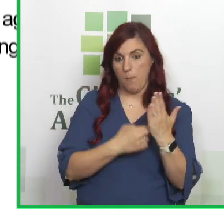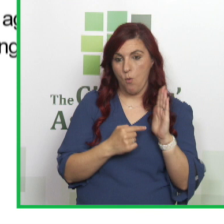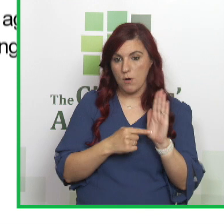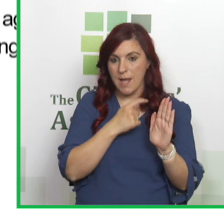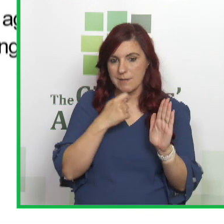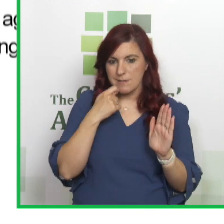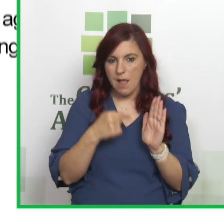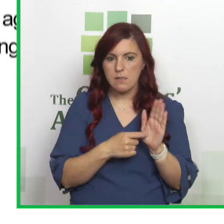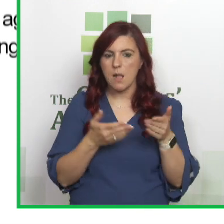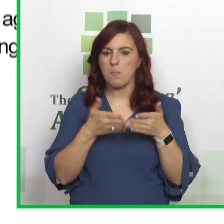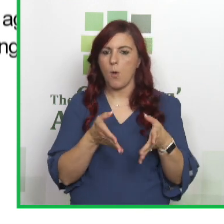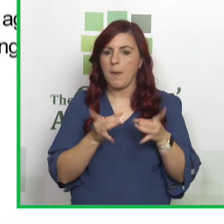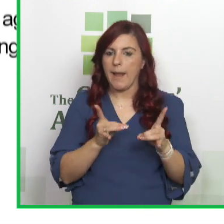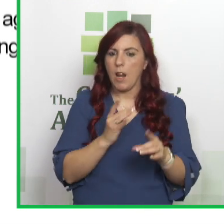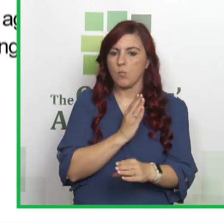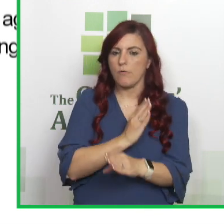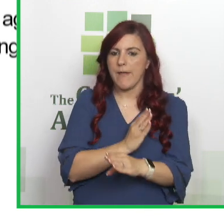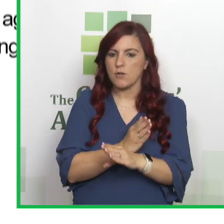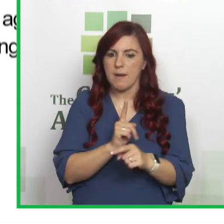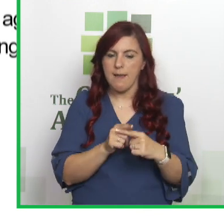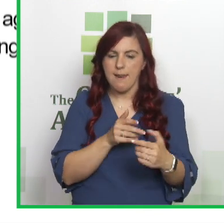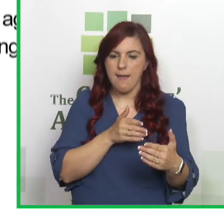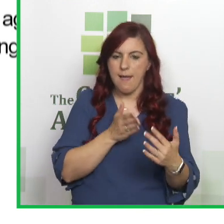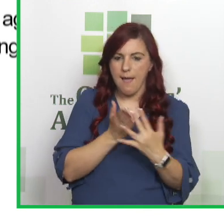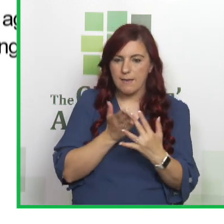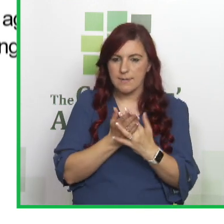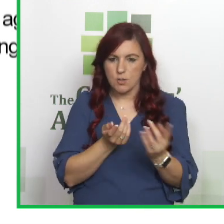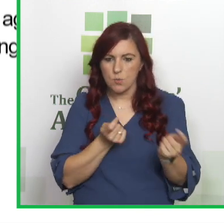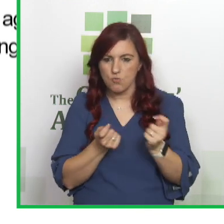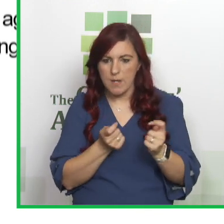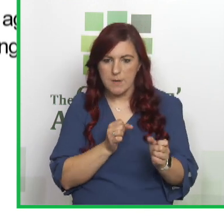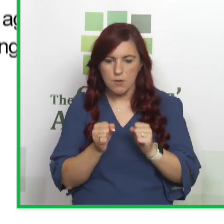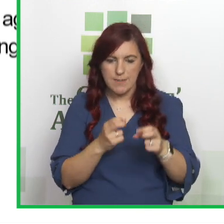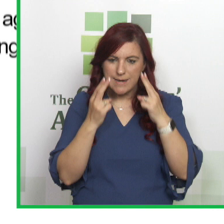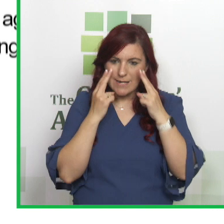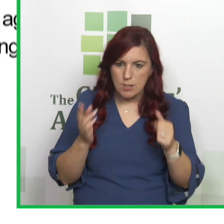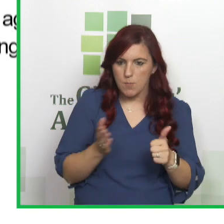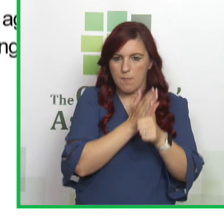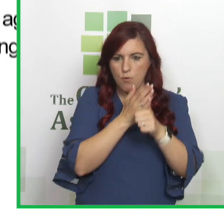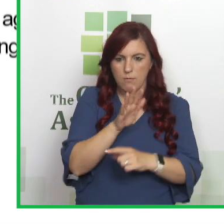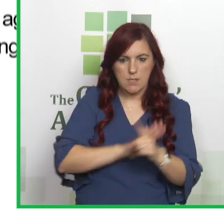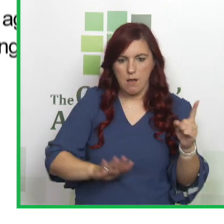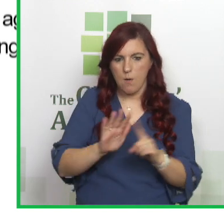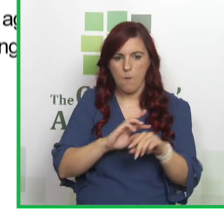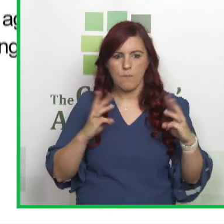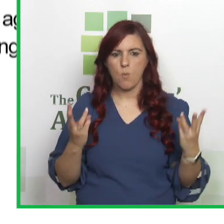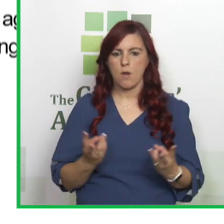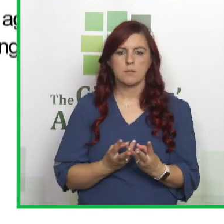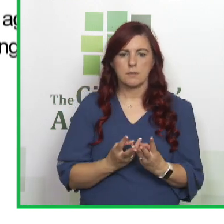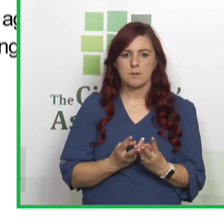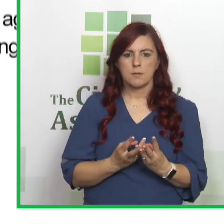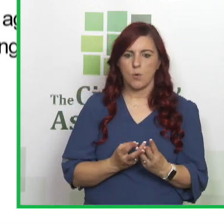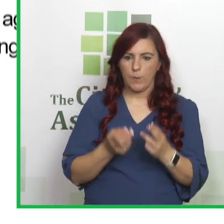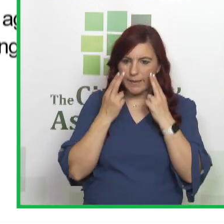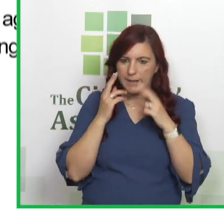that public health, prevention, and access to treatment services must be prioritised worldwide, or drug challenges will leave more people